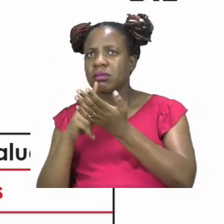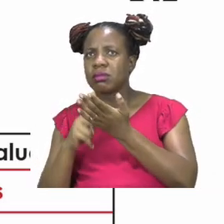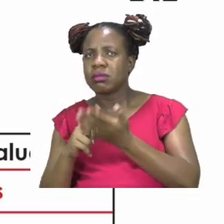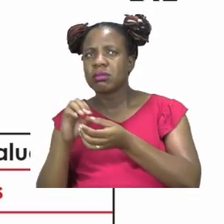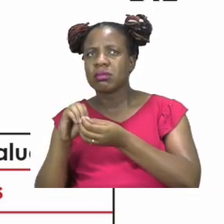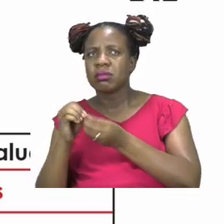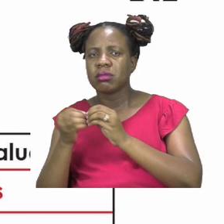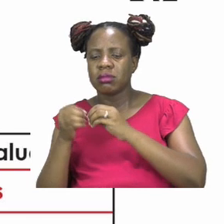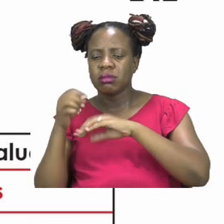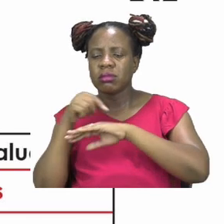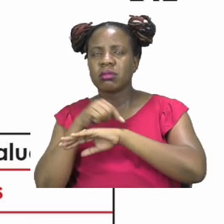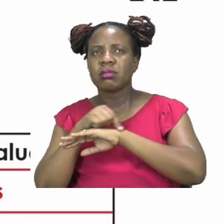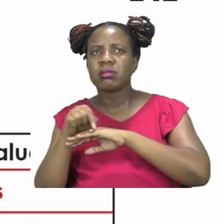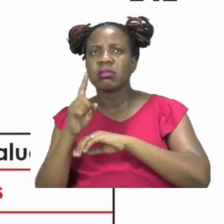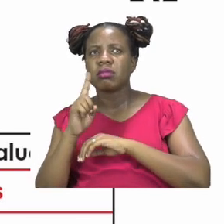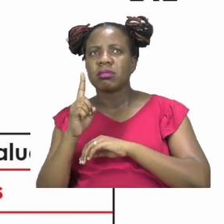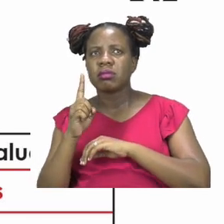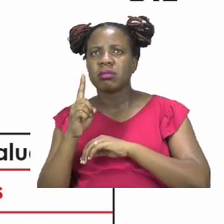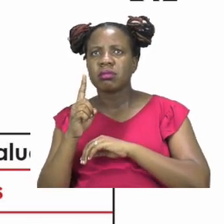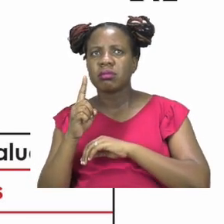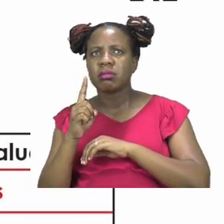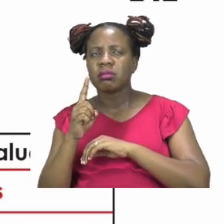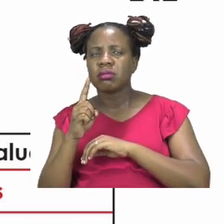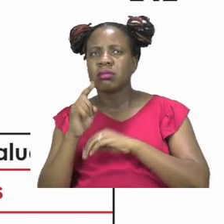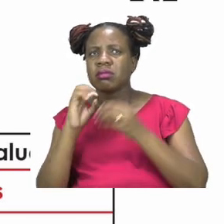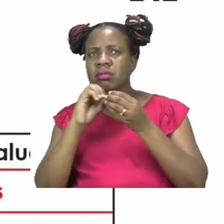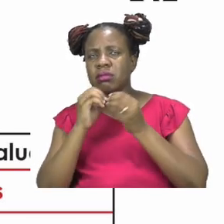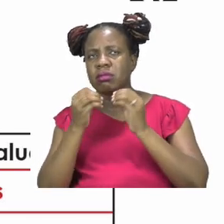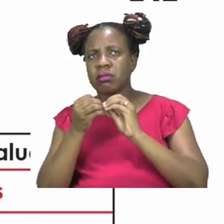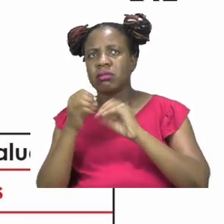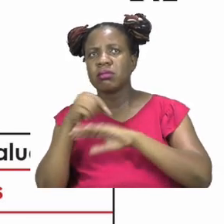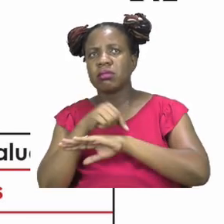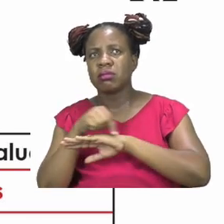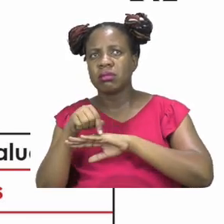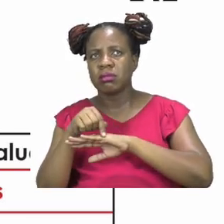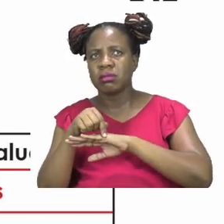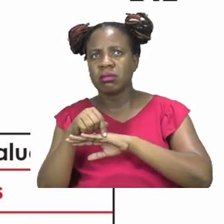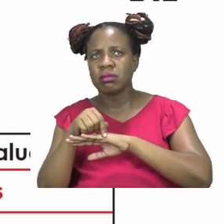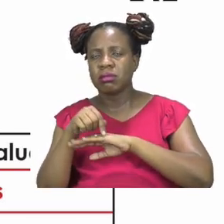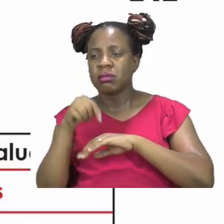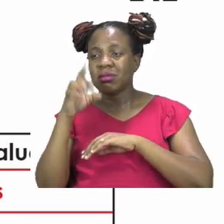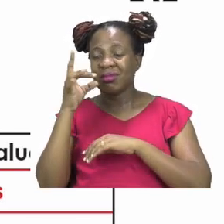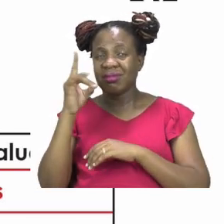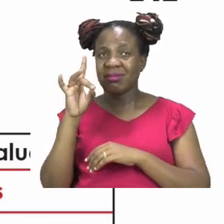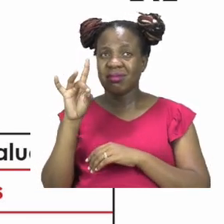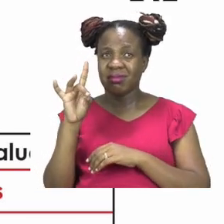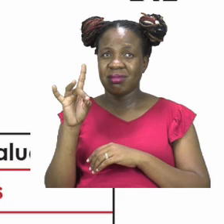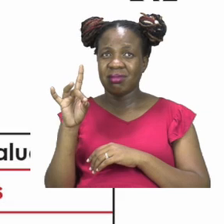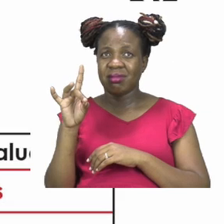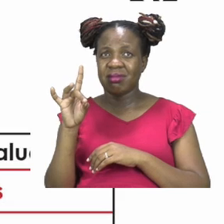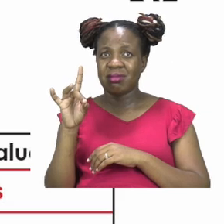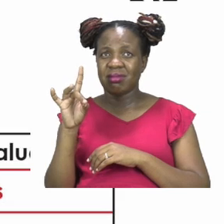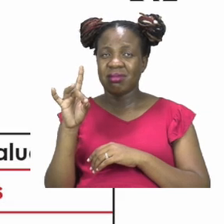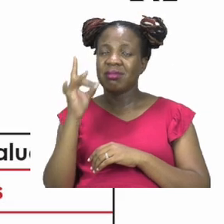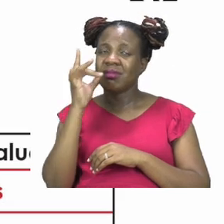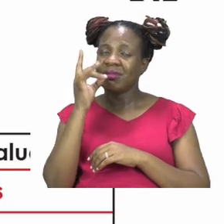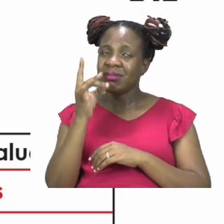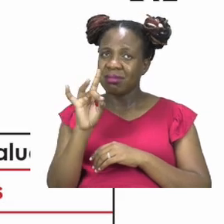underlined number, you will see that the underlined number here is the number 8. And